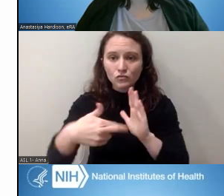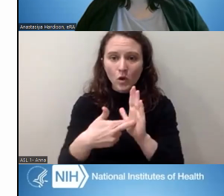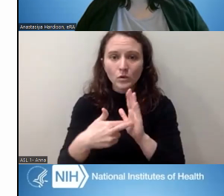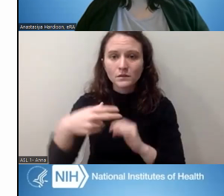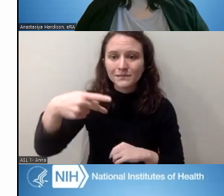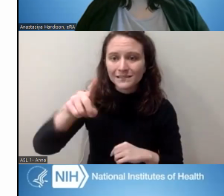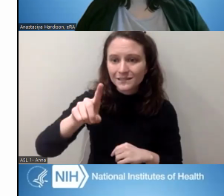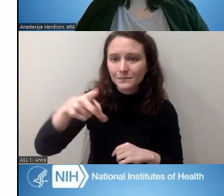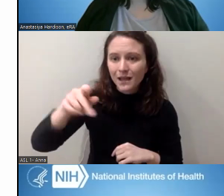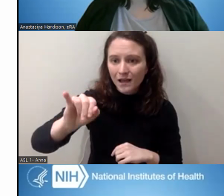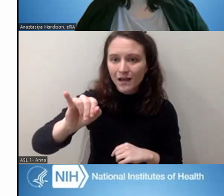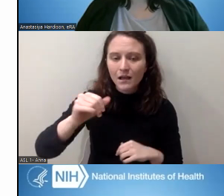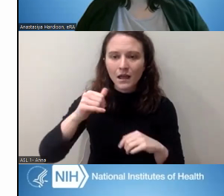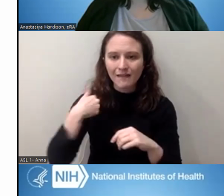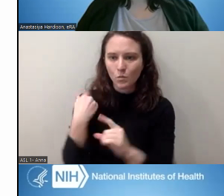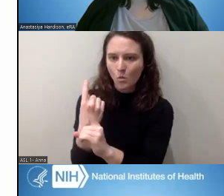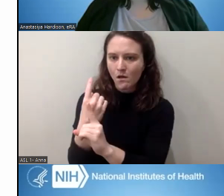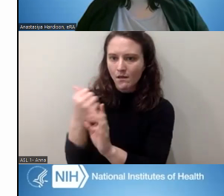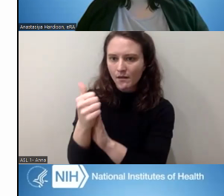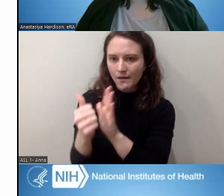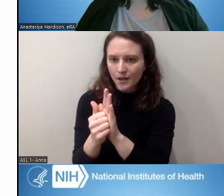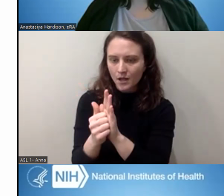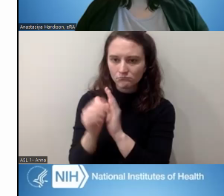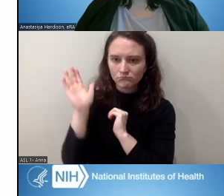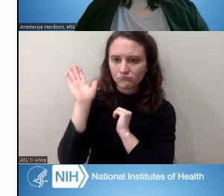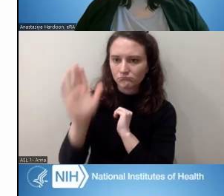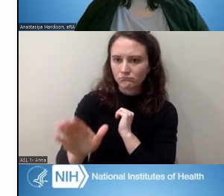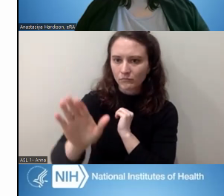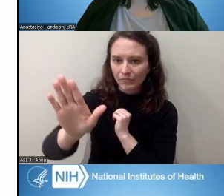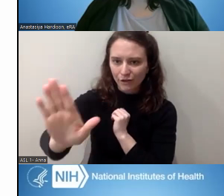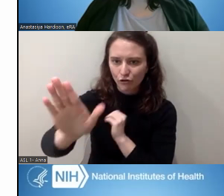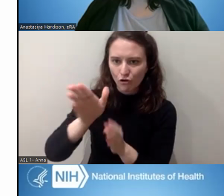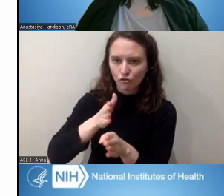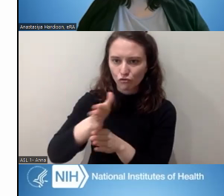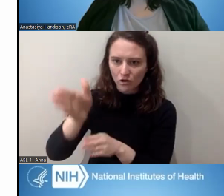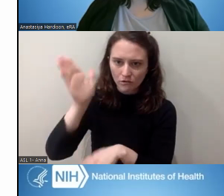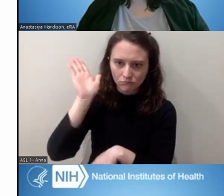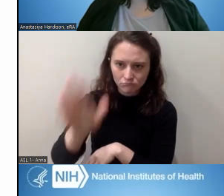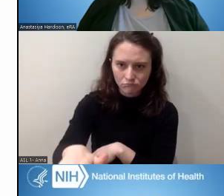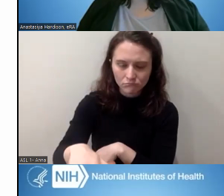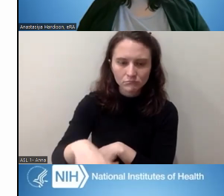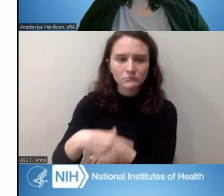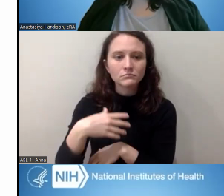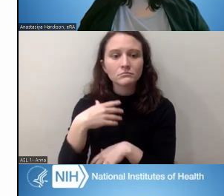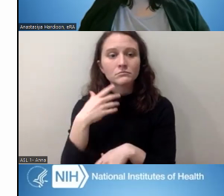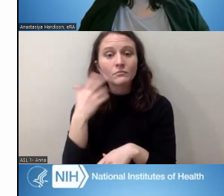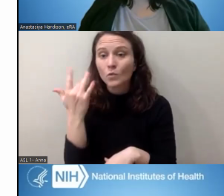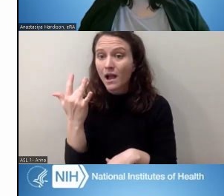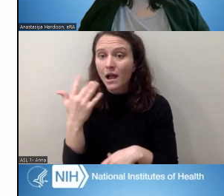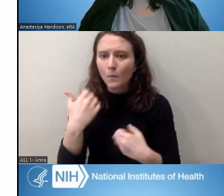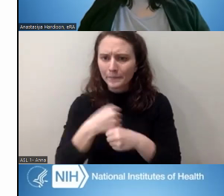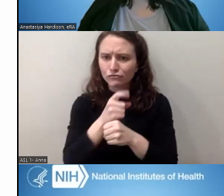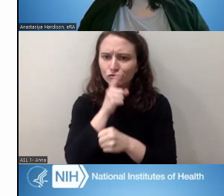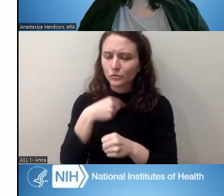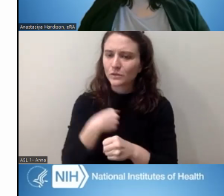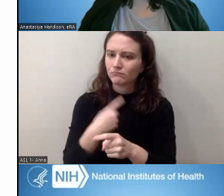to have just one account through the entirety of their career. The goal here is to make sure that we can accurately track